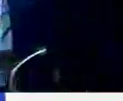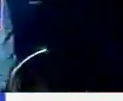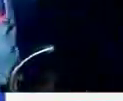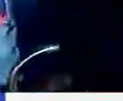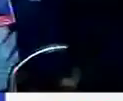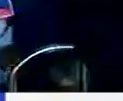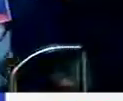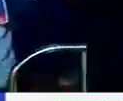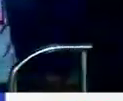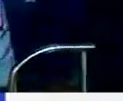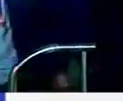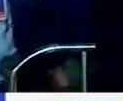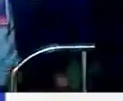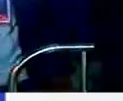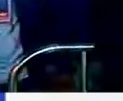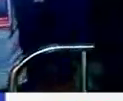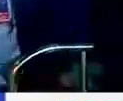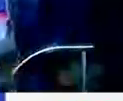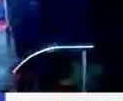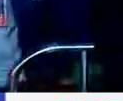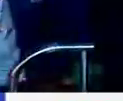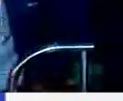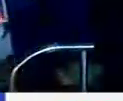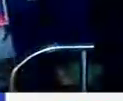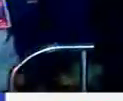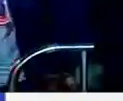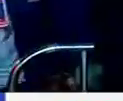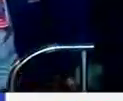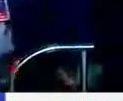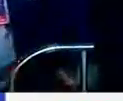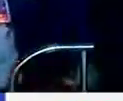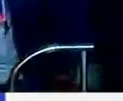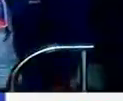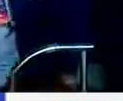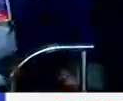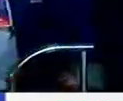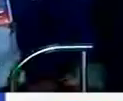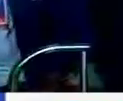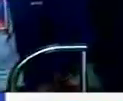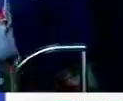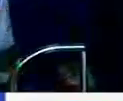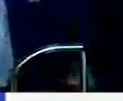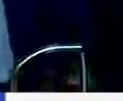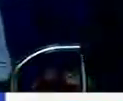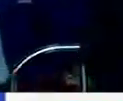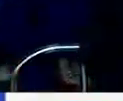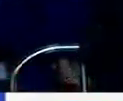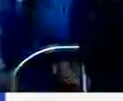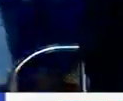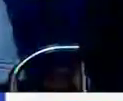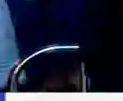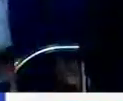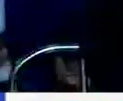54.27% of the total votes cast. He got 25% in 35 counties. And so you can see the celebrations at